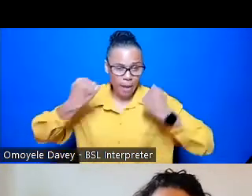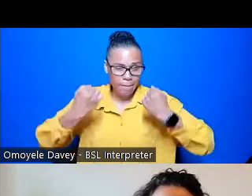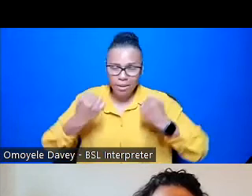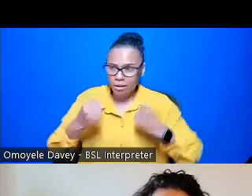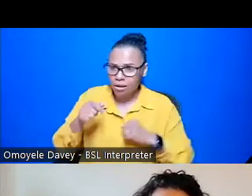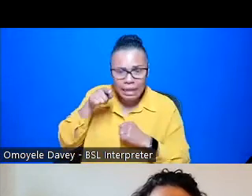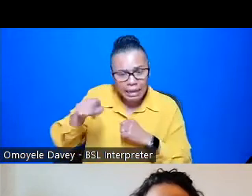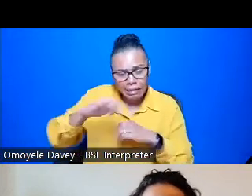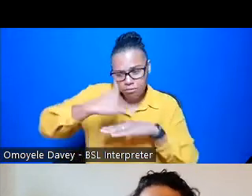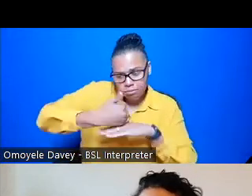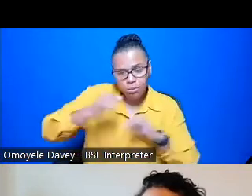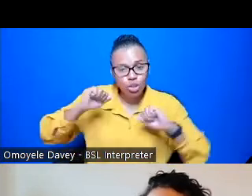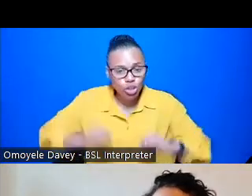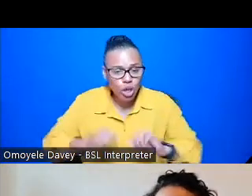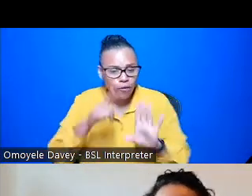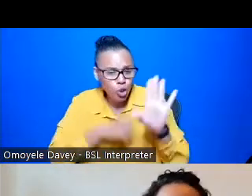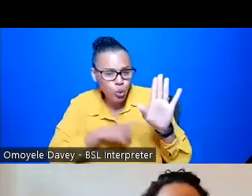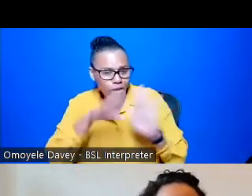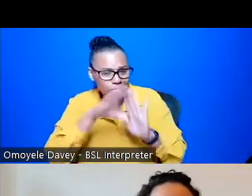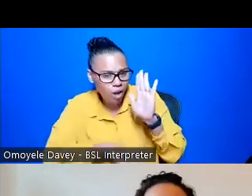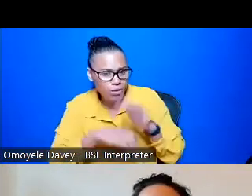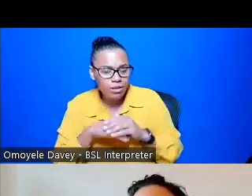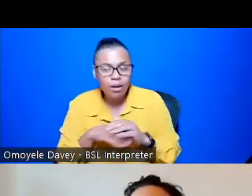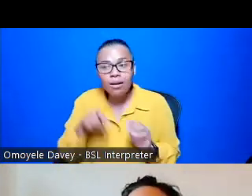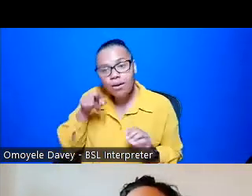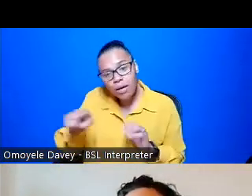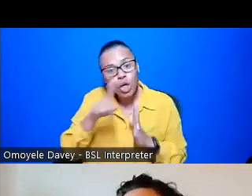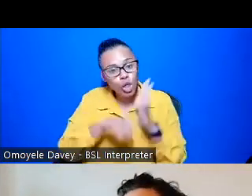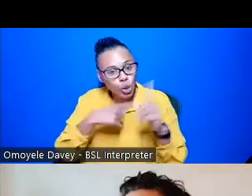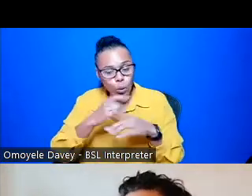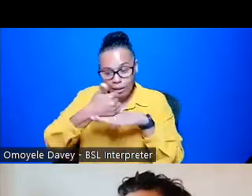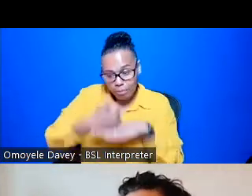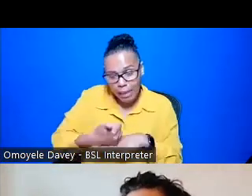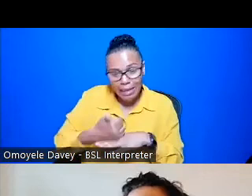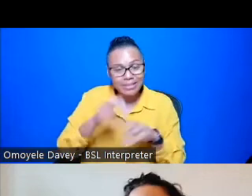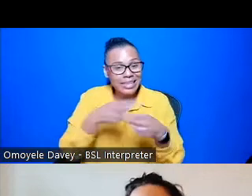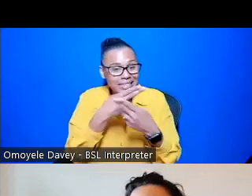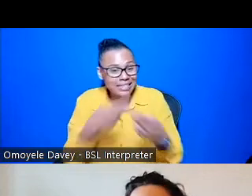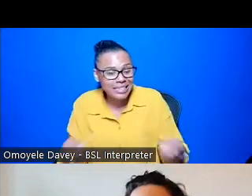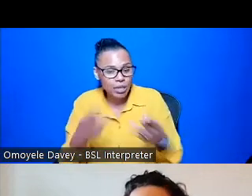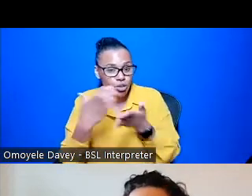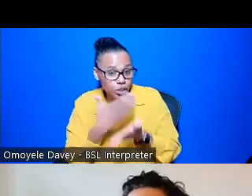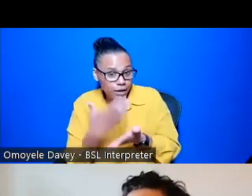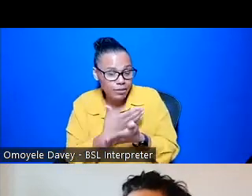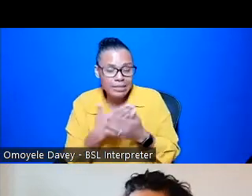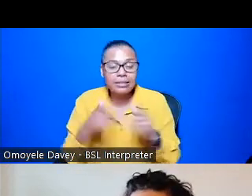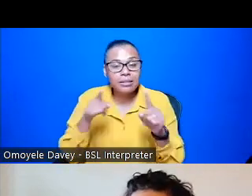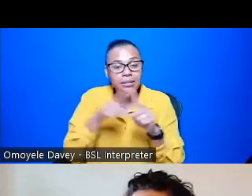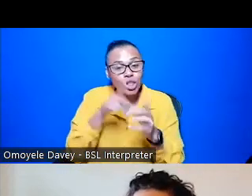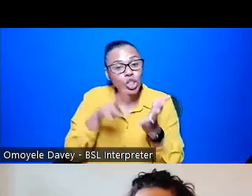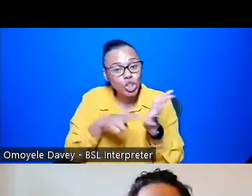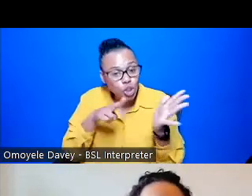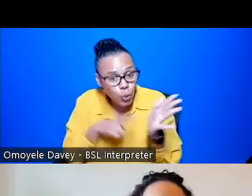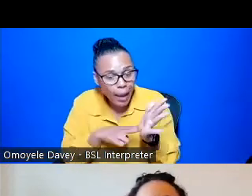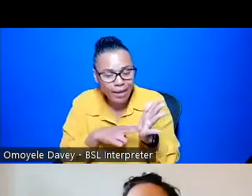of and chair of the Youth Charter, which is a UK-based international charity and a United Nations